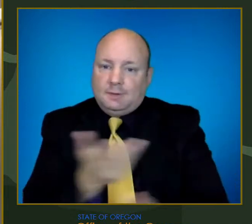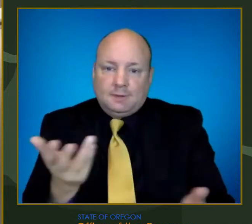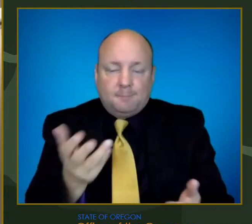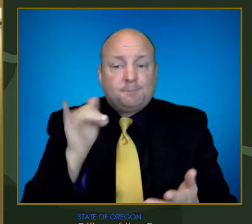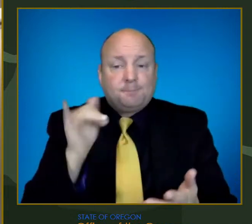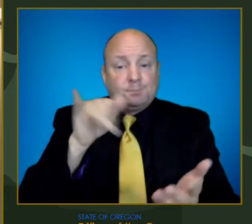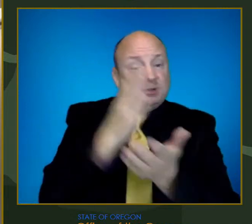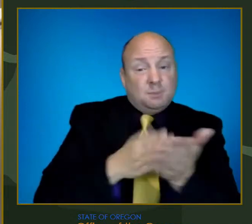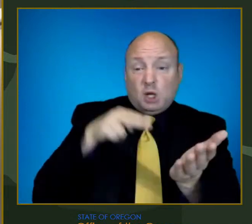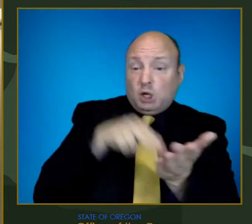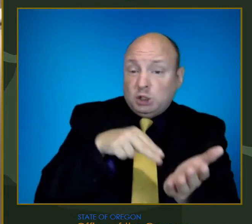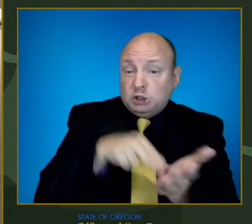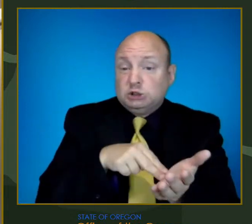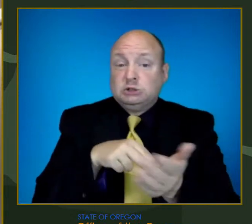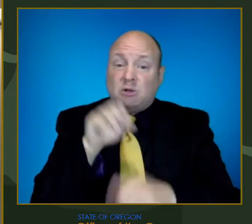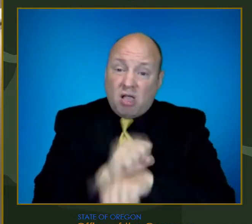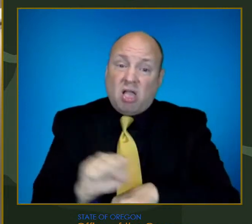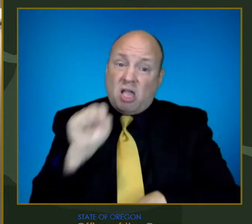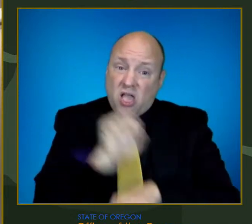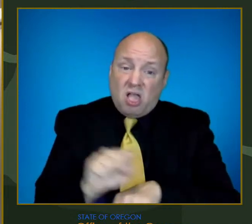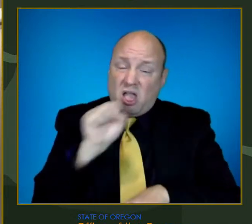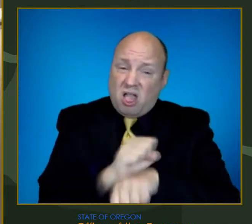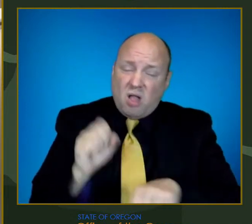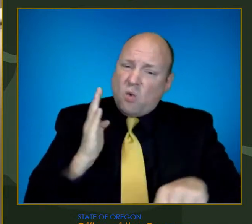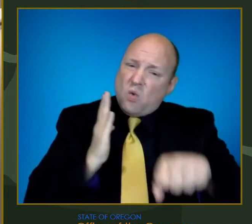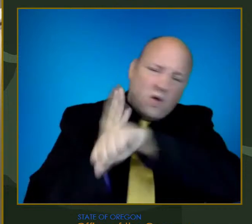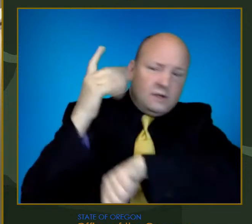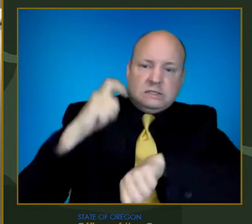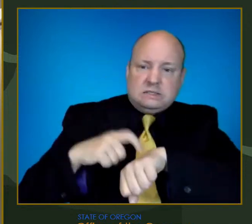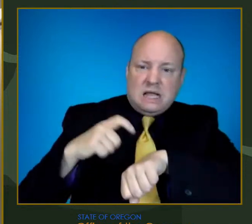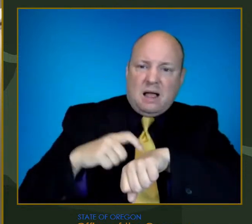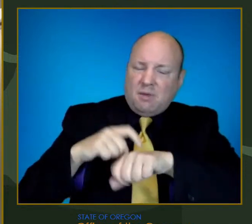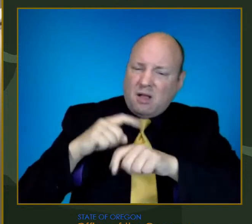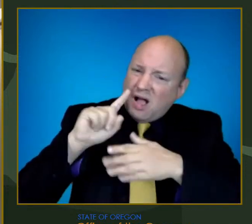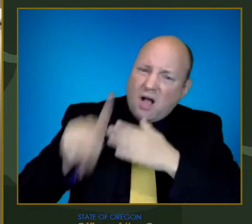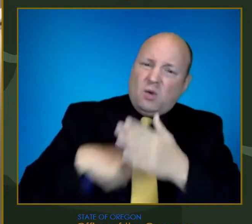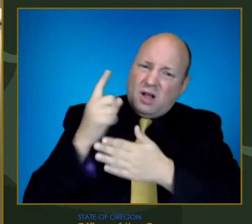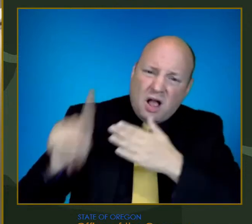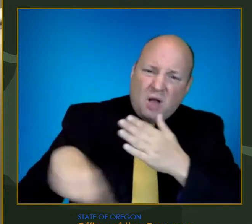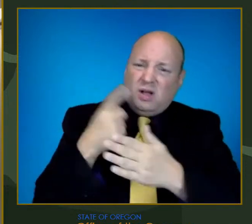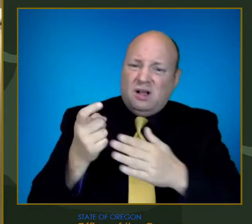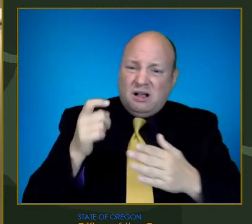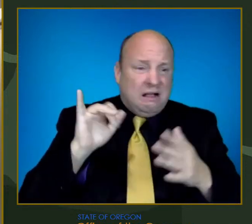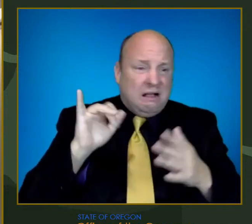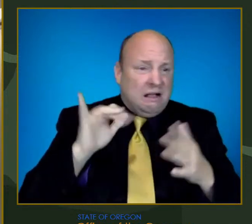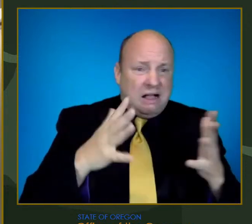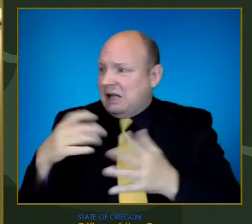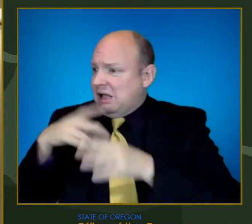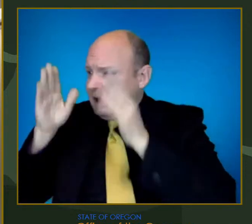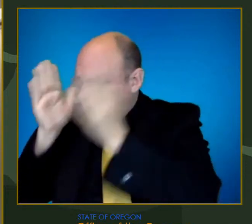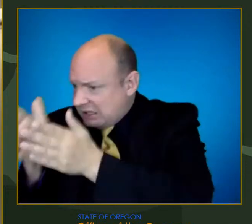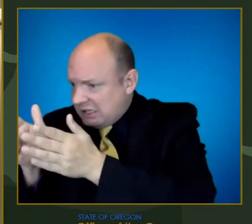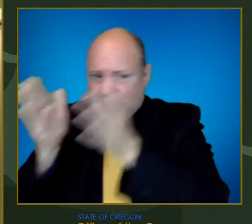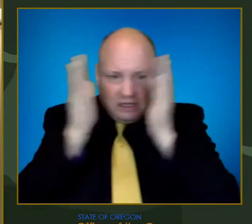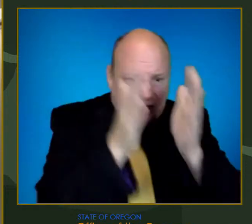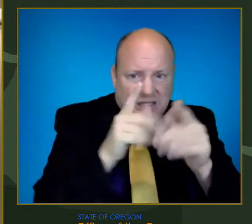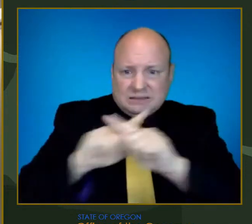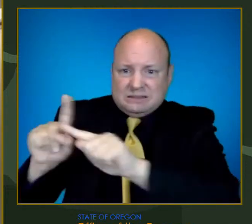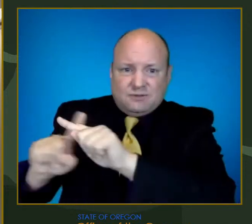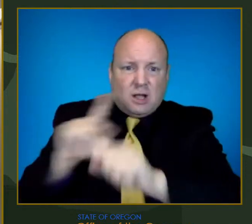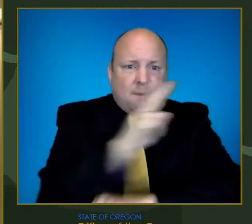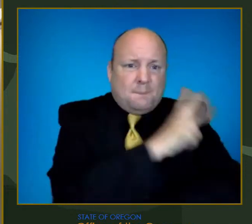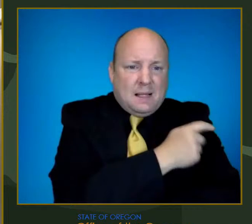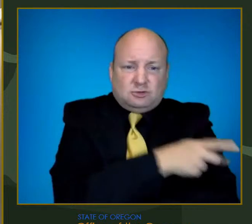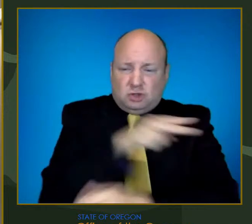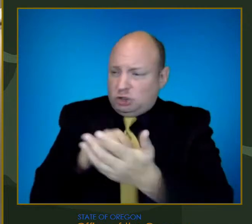normal ratios. And in some cases, a single nurse taking care of as many as 10 patients. And we would like to get back to